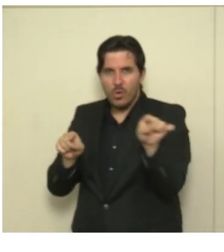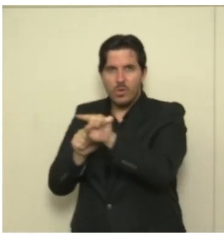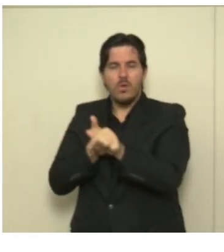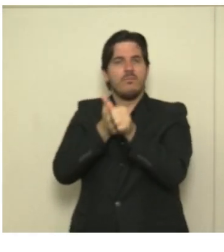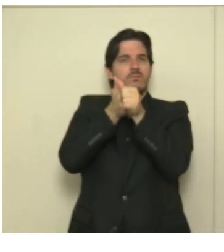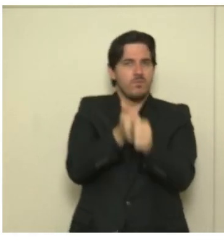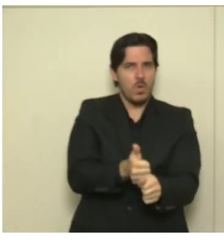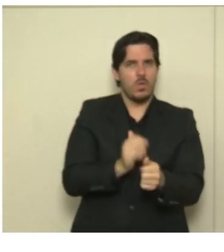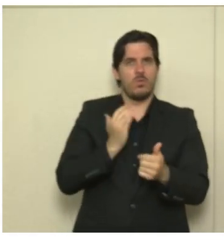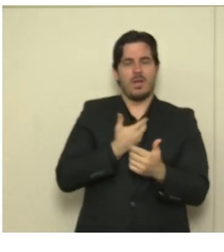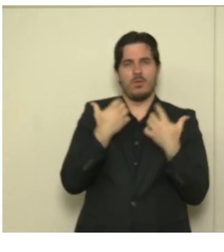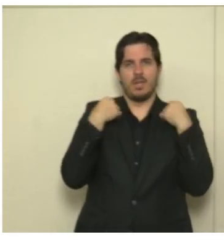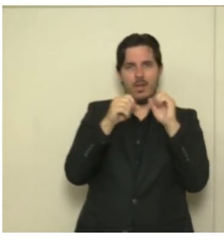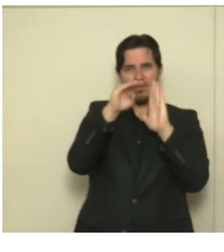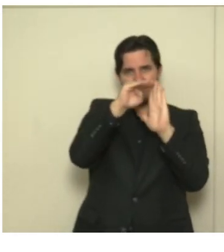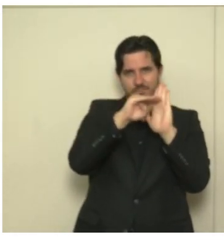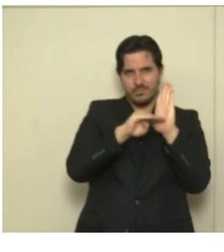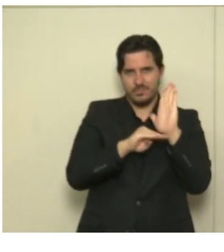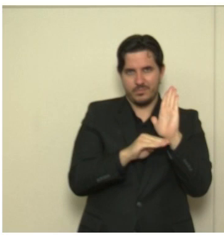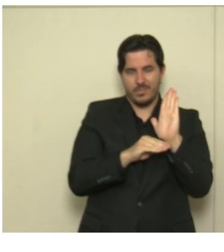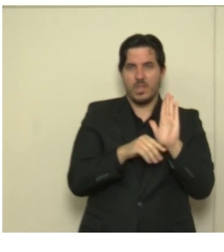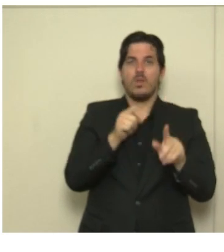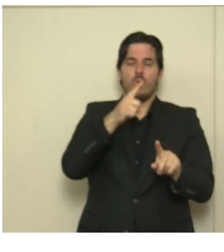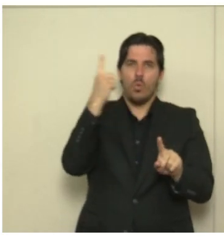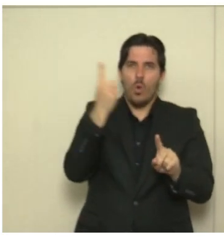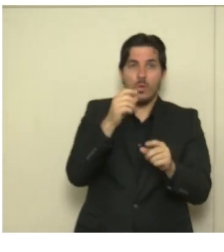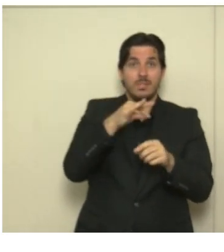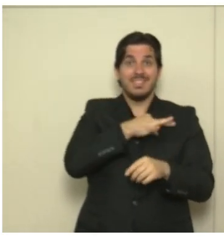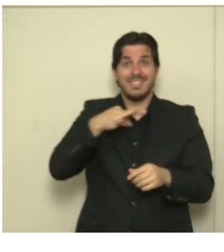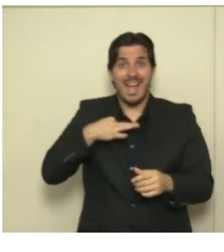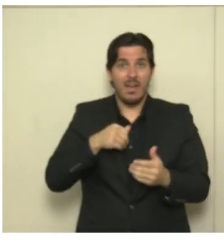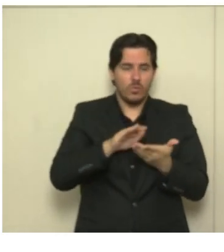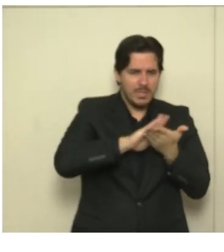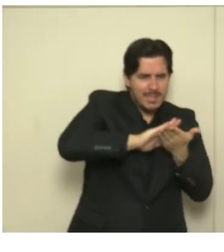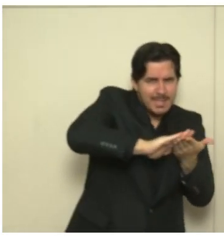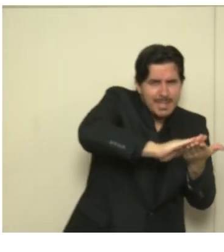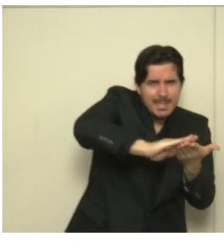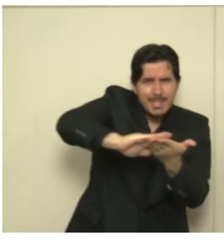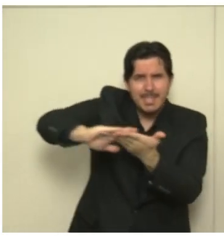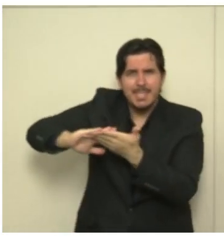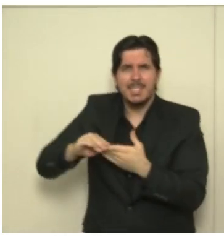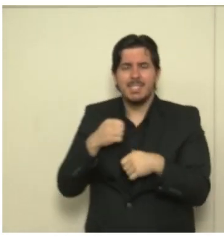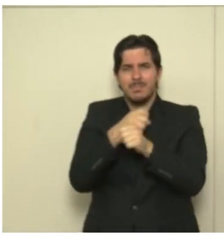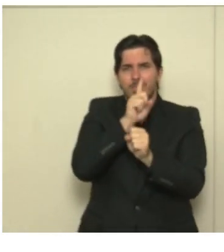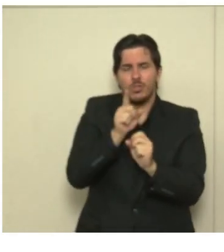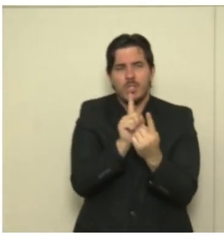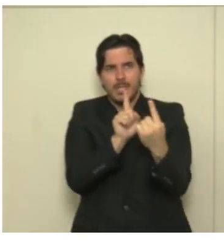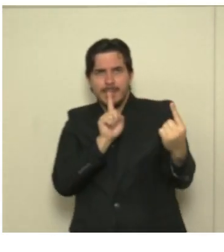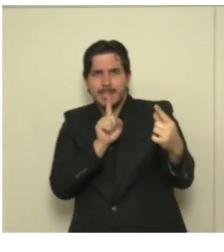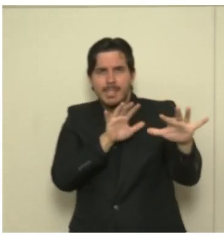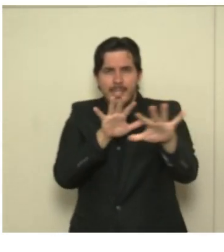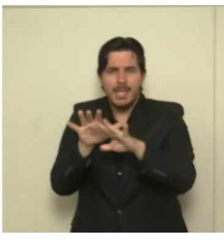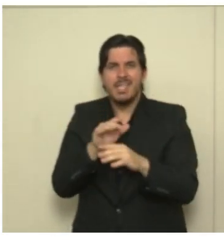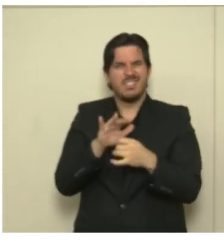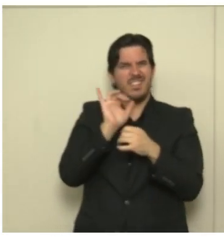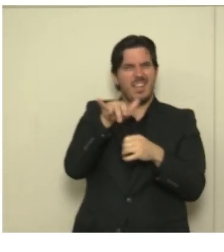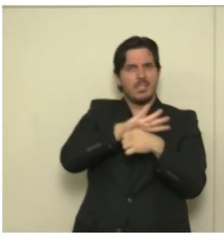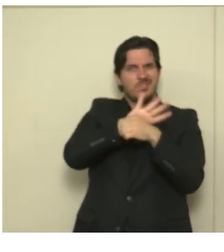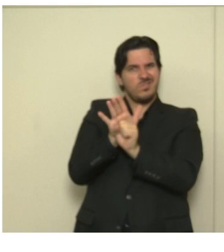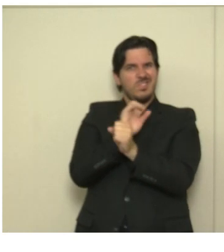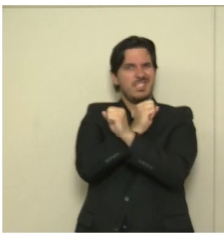continually wiping down surfaces, enforcing social distancing, just engaging in all of those COVID-safe practices at the